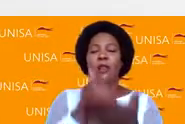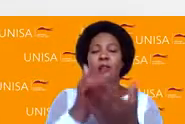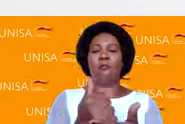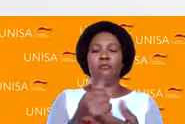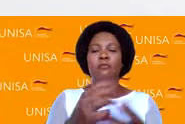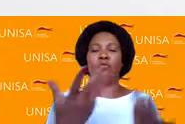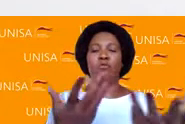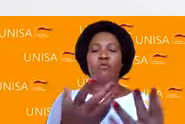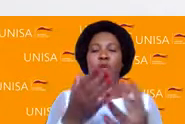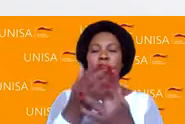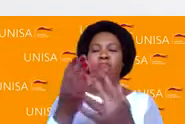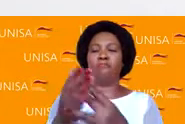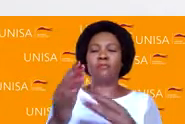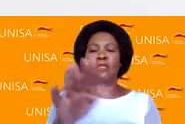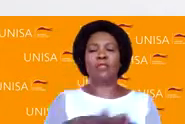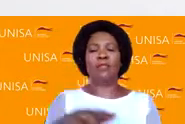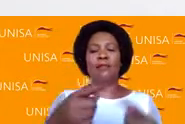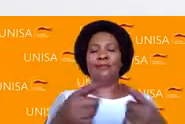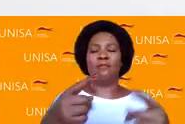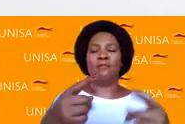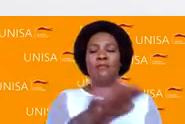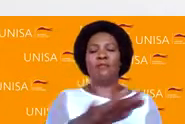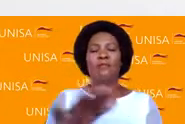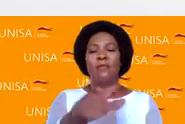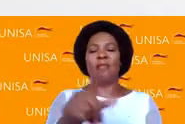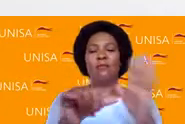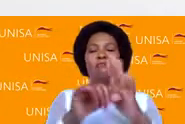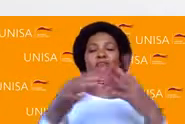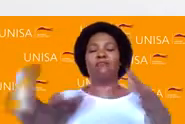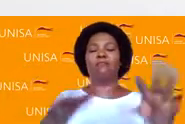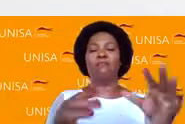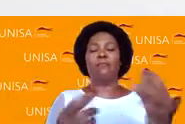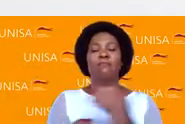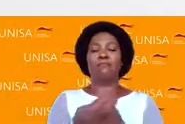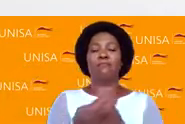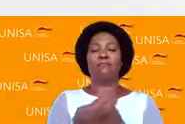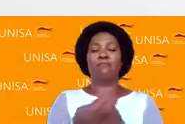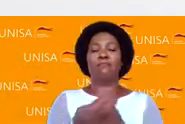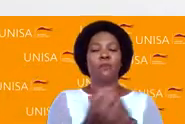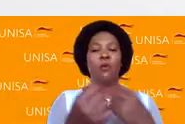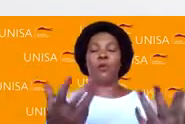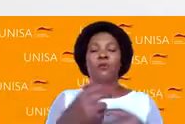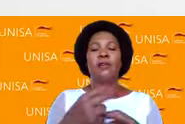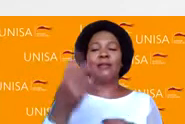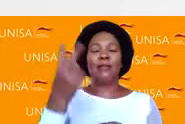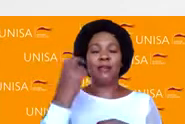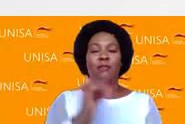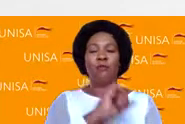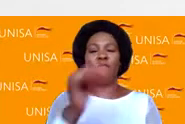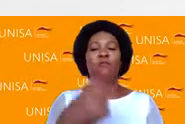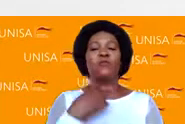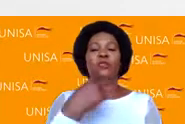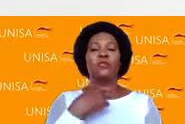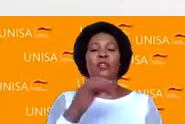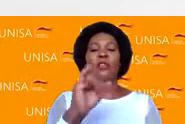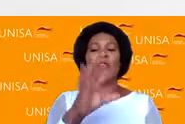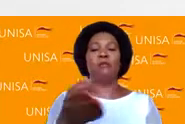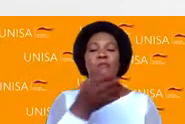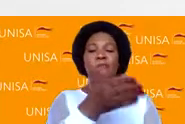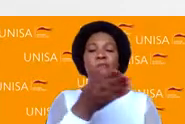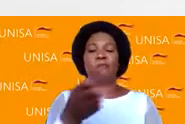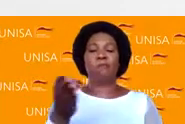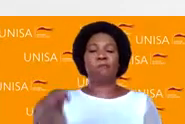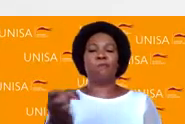still problems with. So this is really a very important session where we can hear your voice. So if you're available on Friday